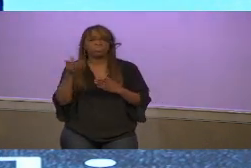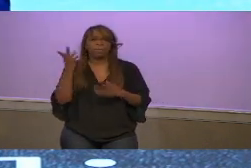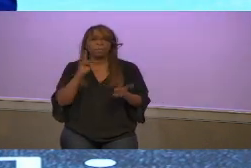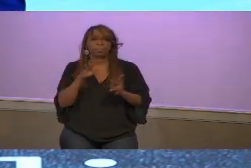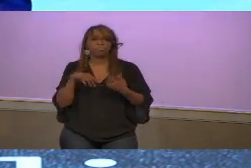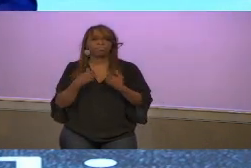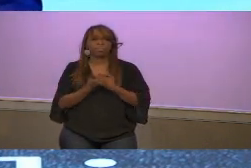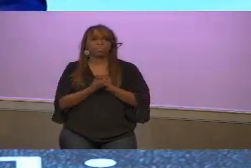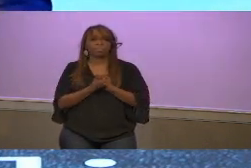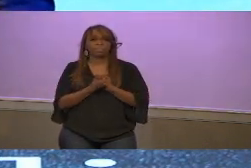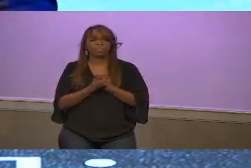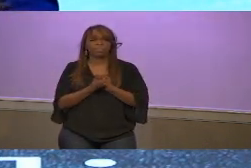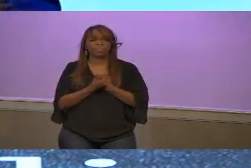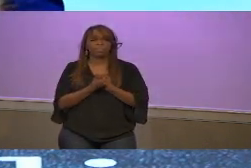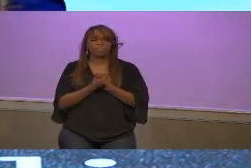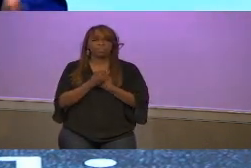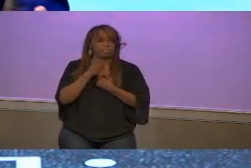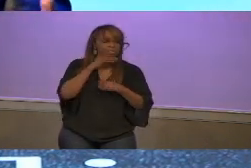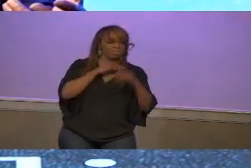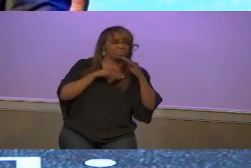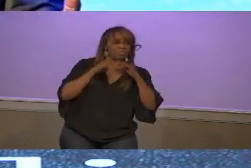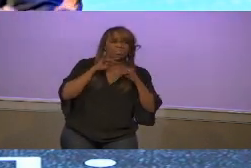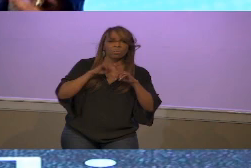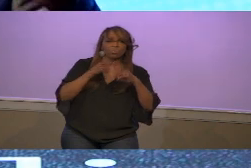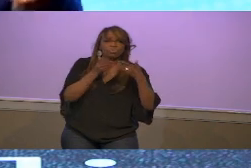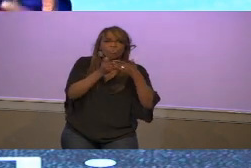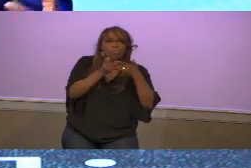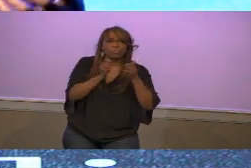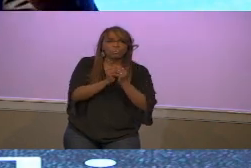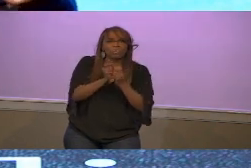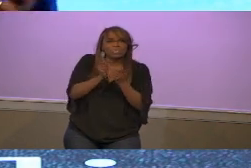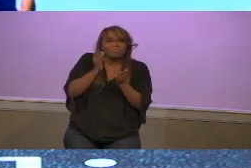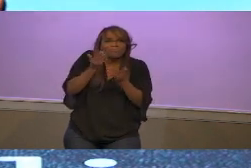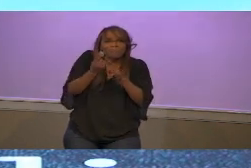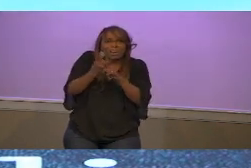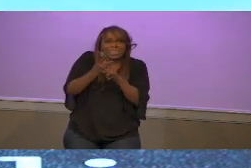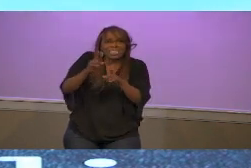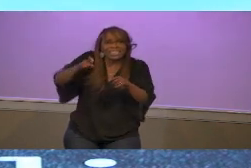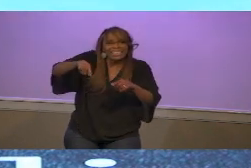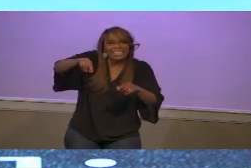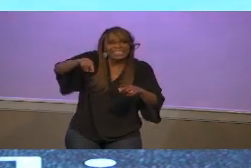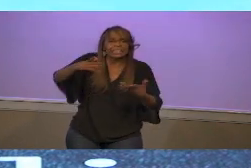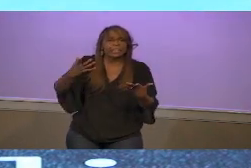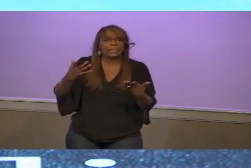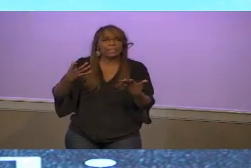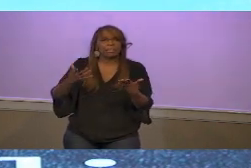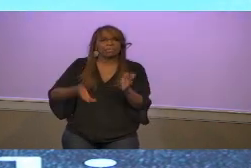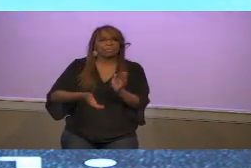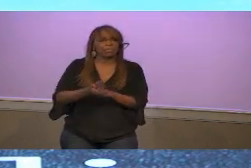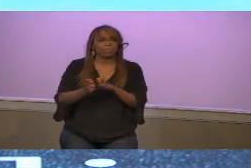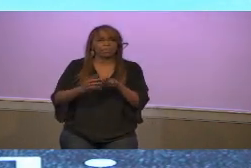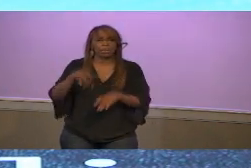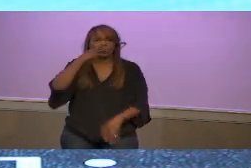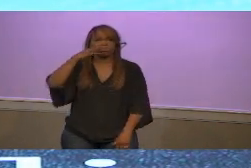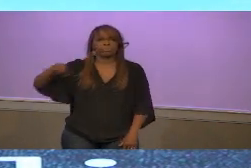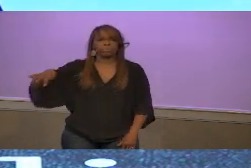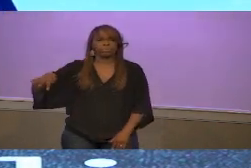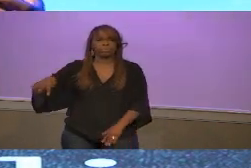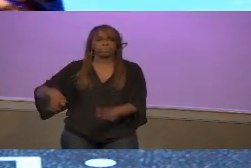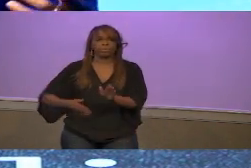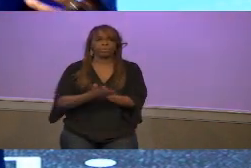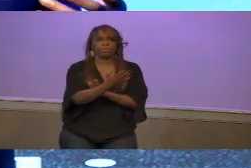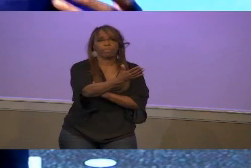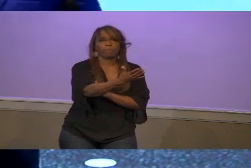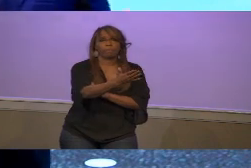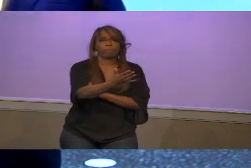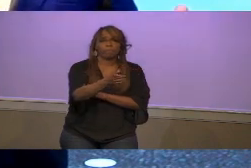loved, and those that were closest to him in his hour of need, they walked out on him. But